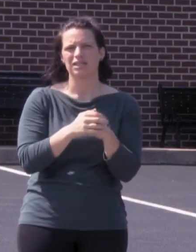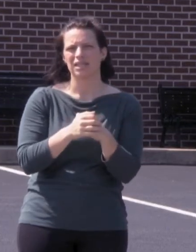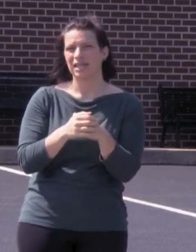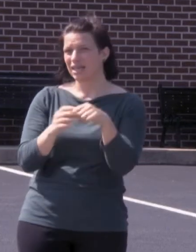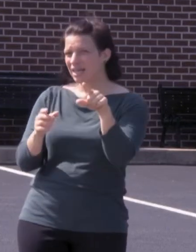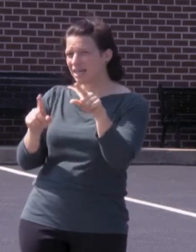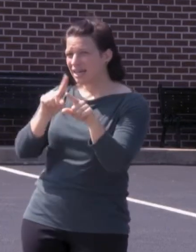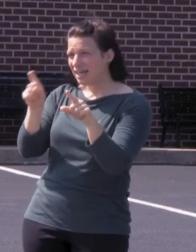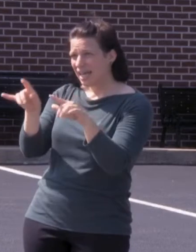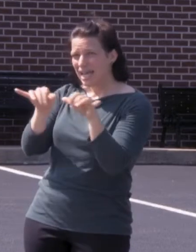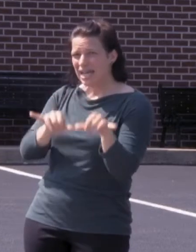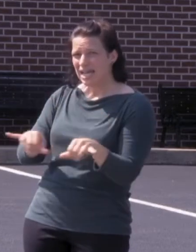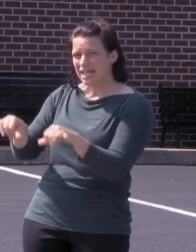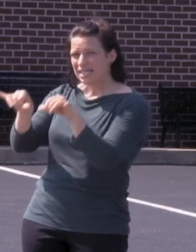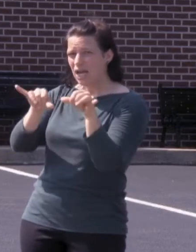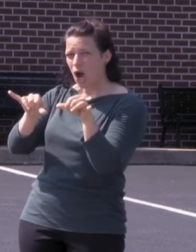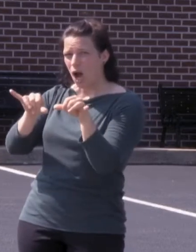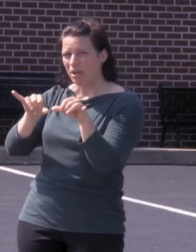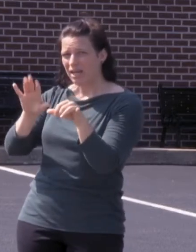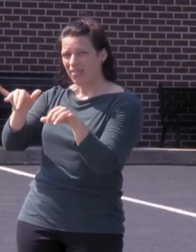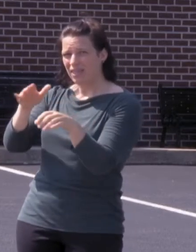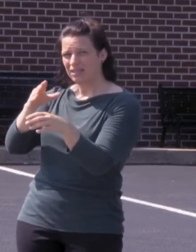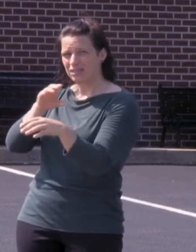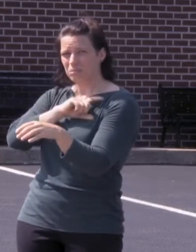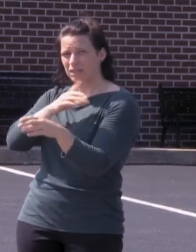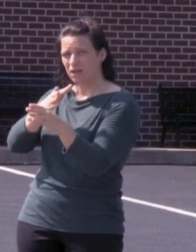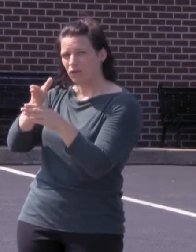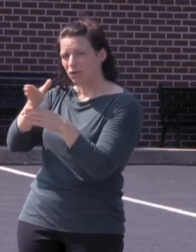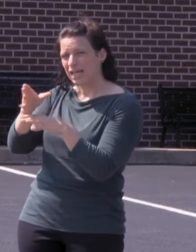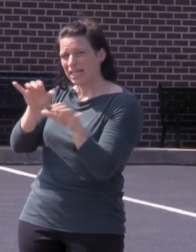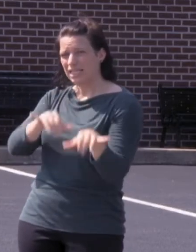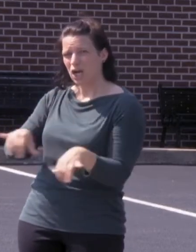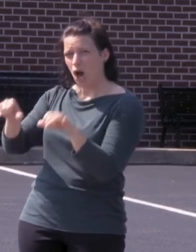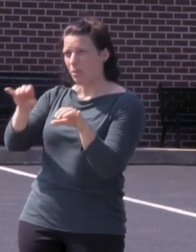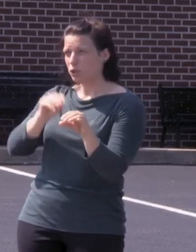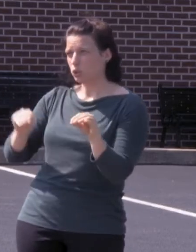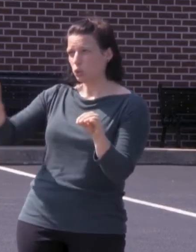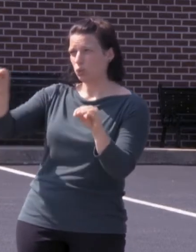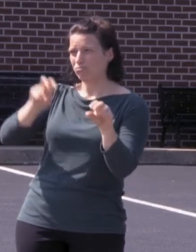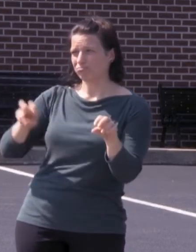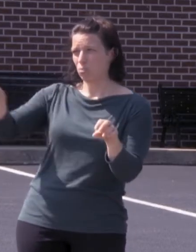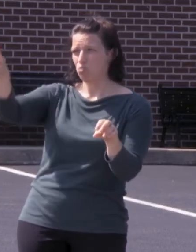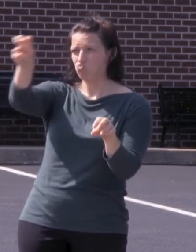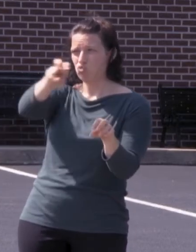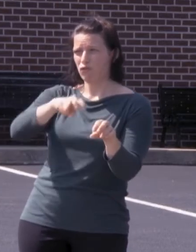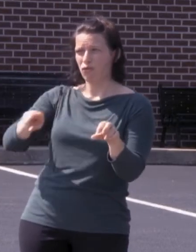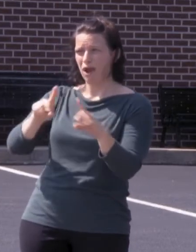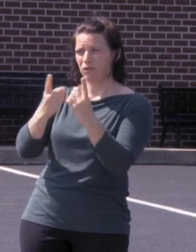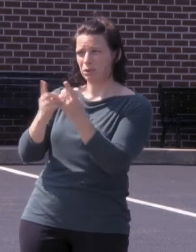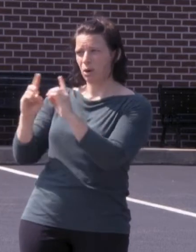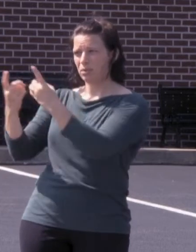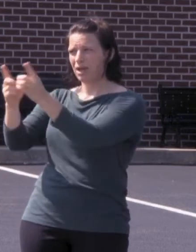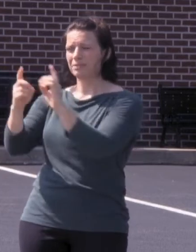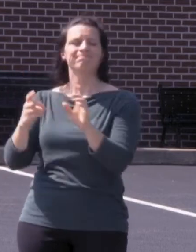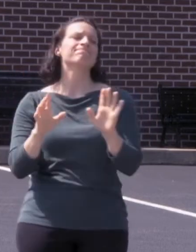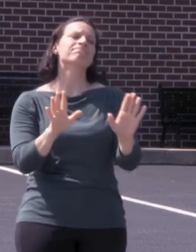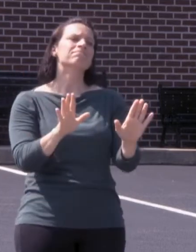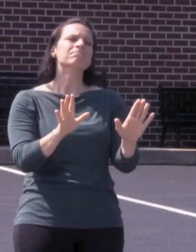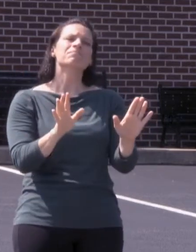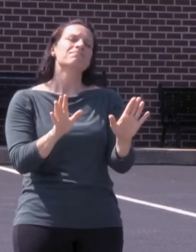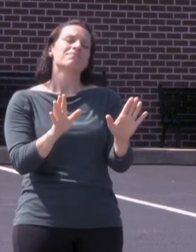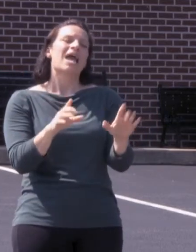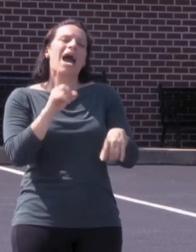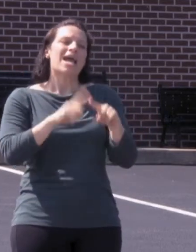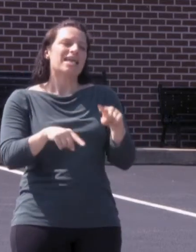common in the normal career path? Do police officers move around much? I would be remiss to give you a